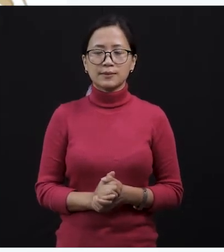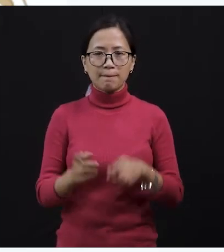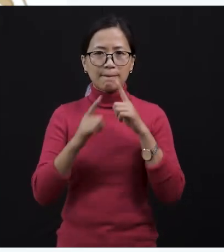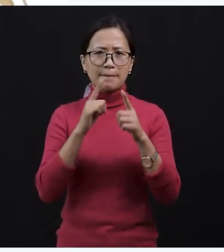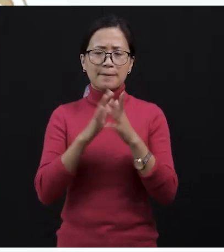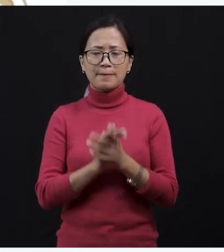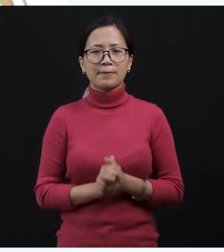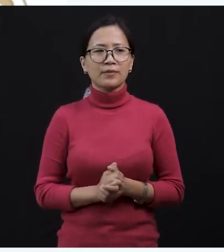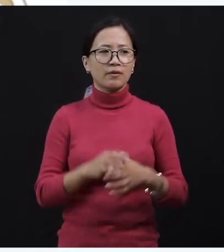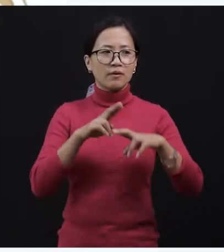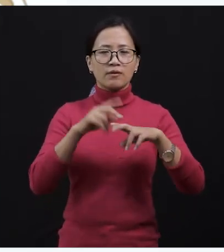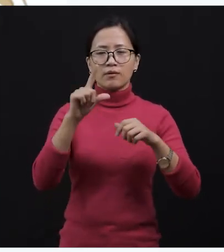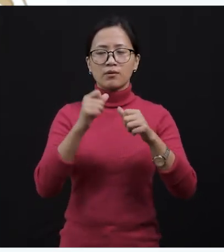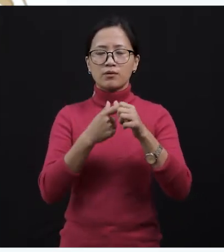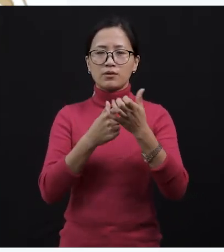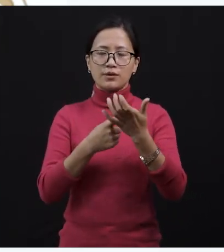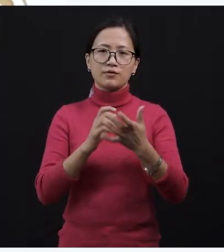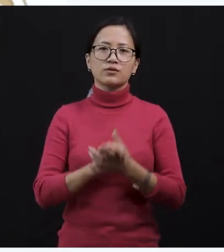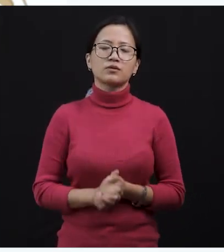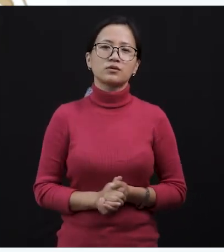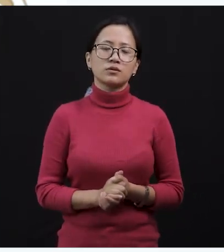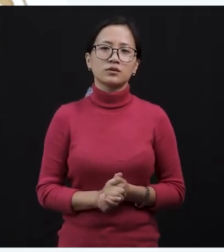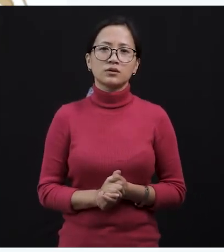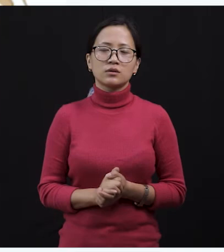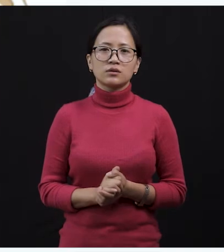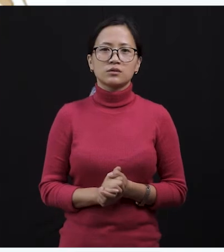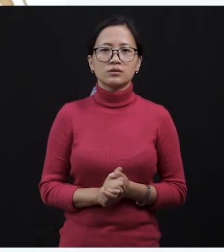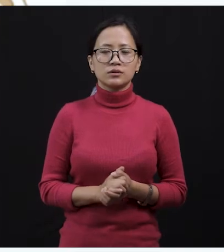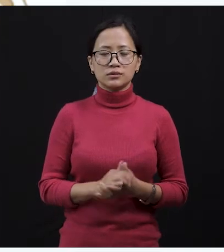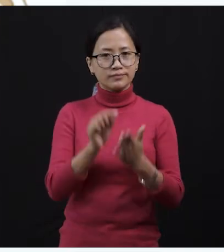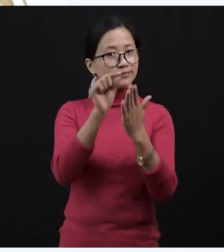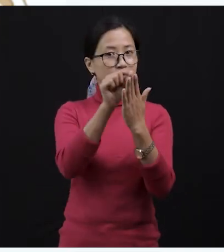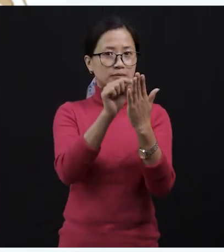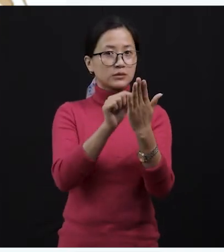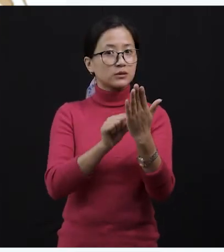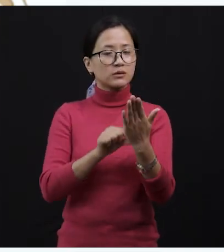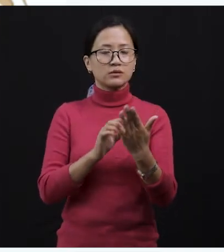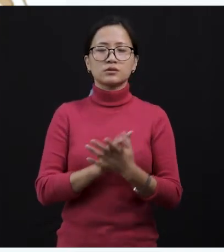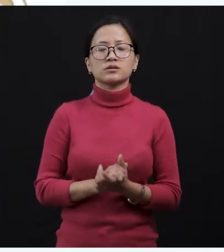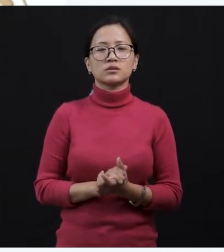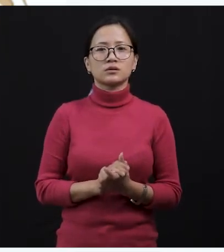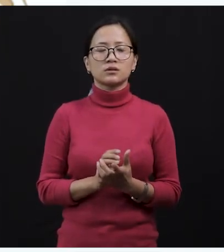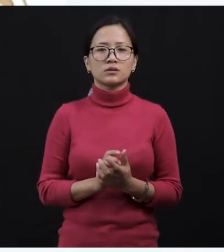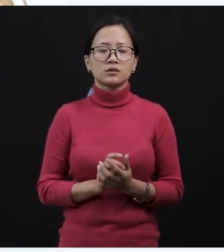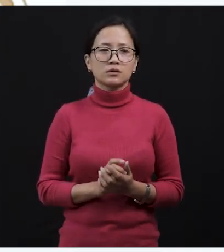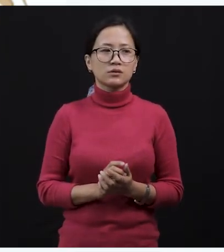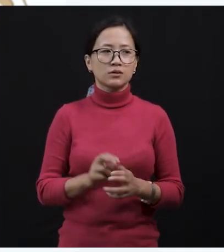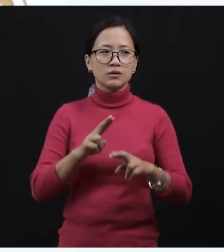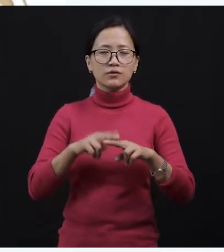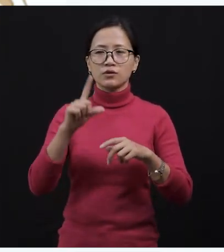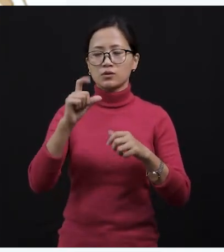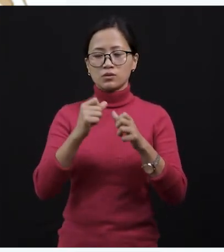discuss about this flora and fauna in details. So